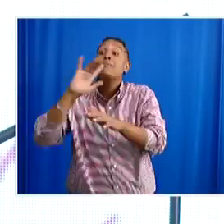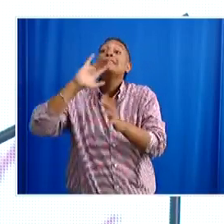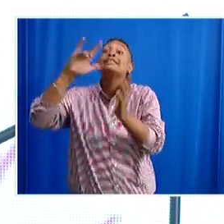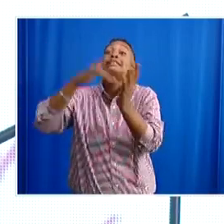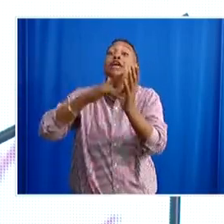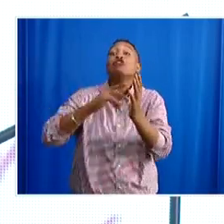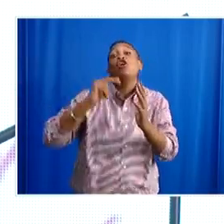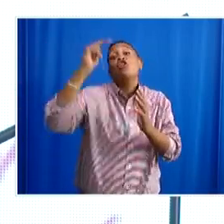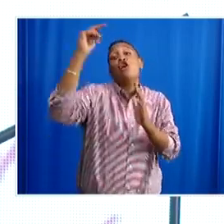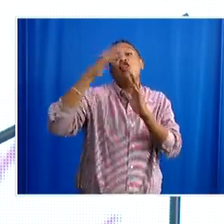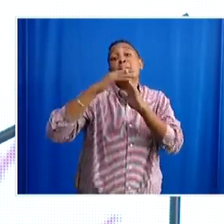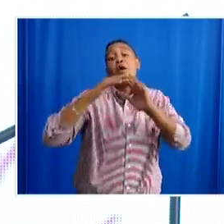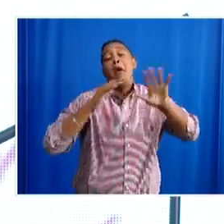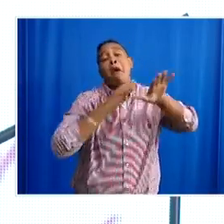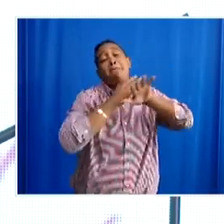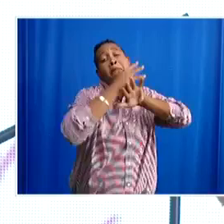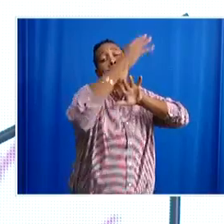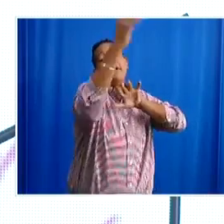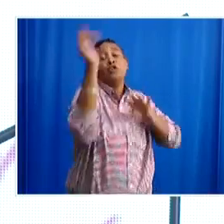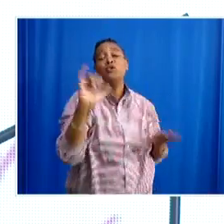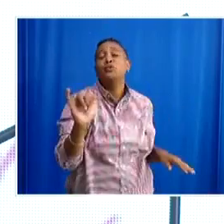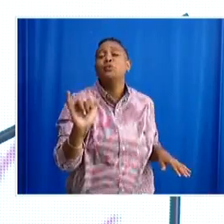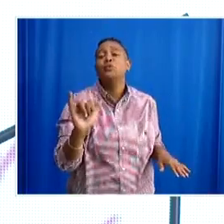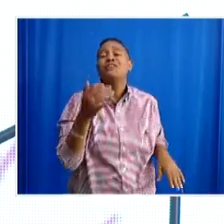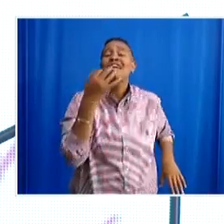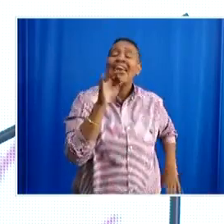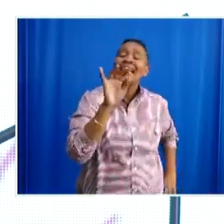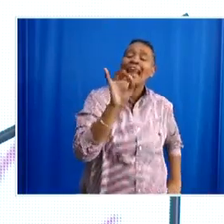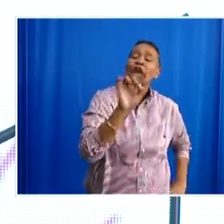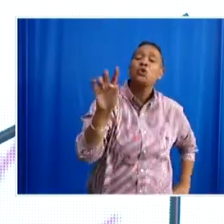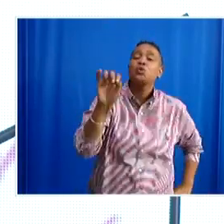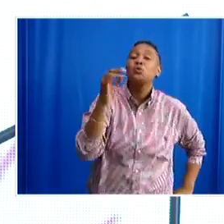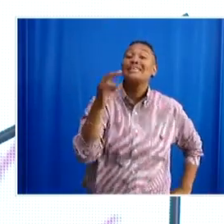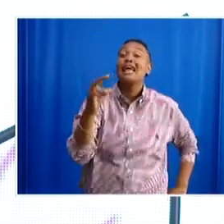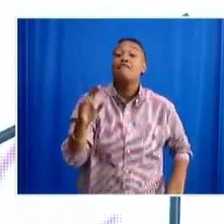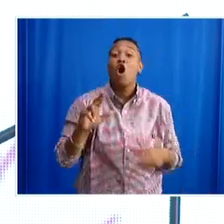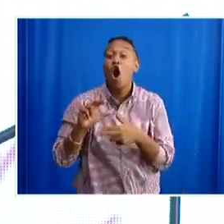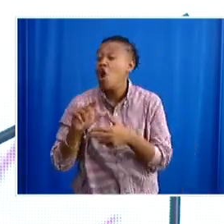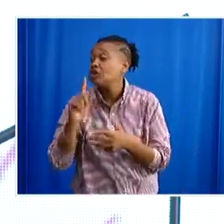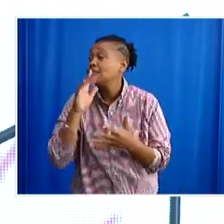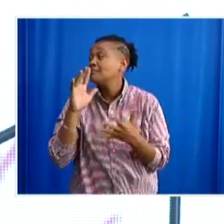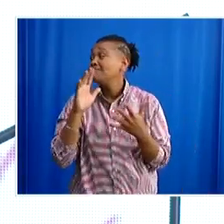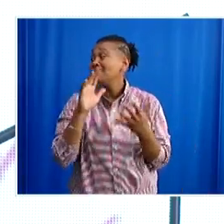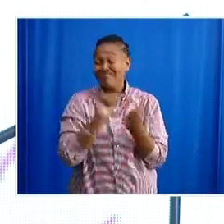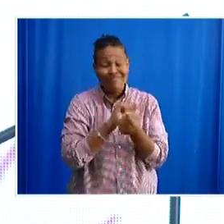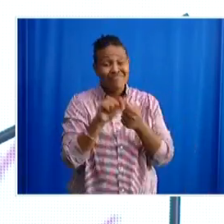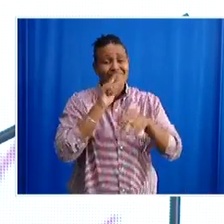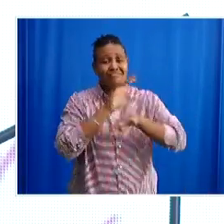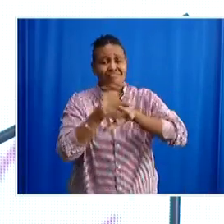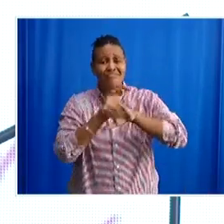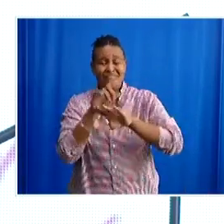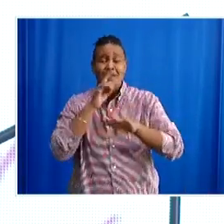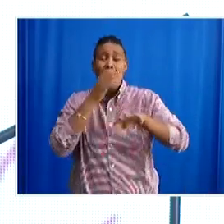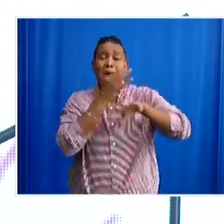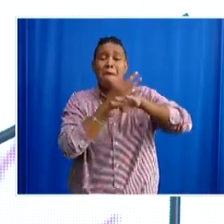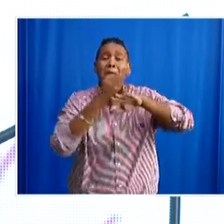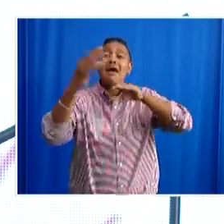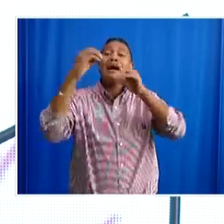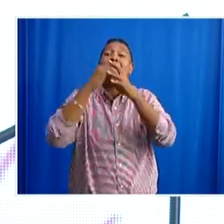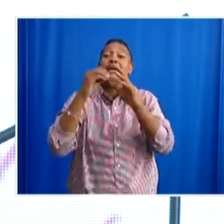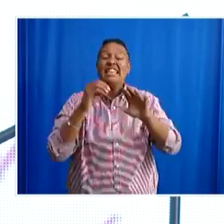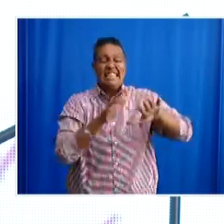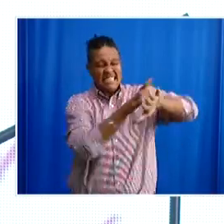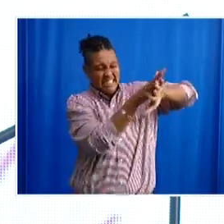North America as well. For the period 1998 to 2017, hurricanes that swept through the Caribbean and made landfall in the Americas